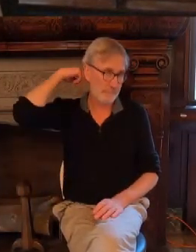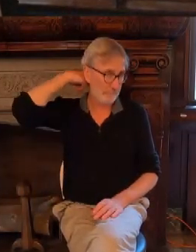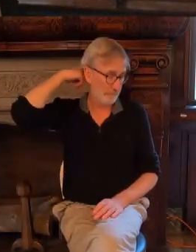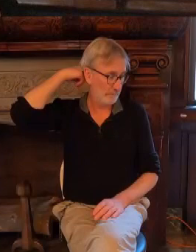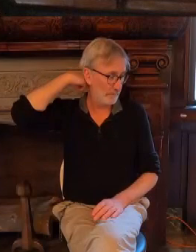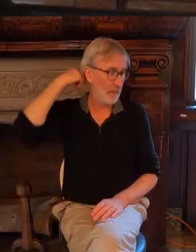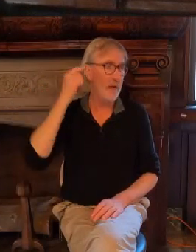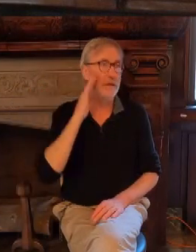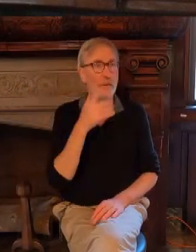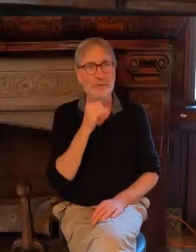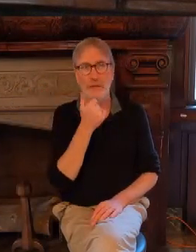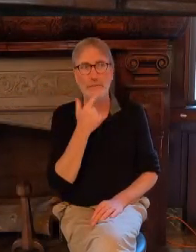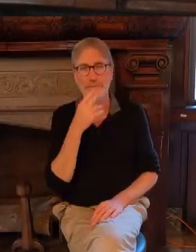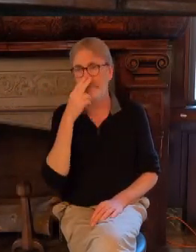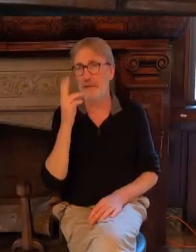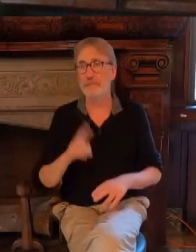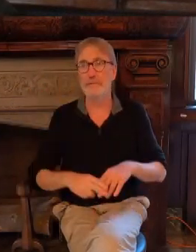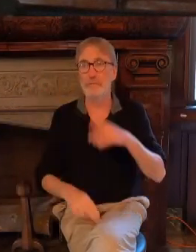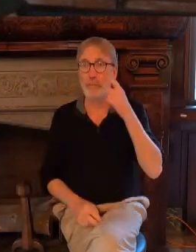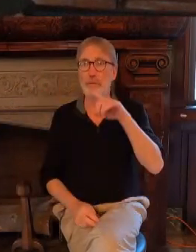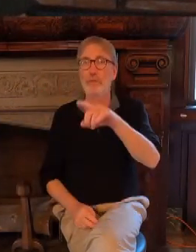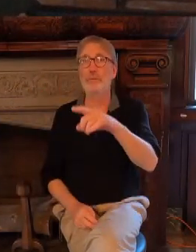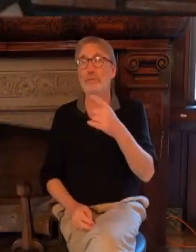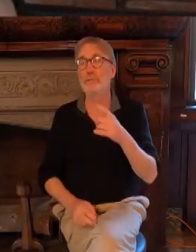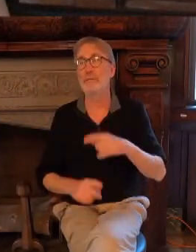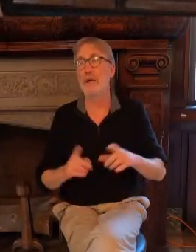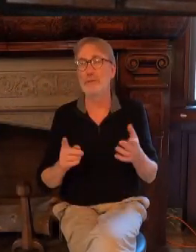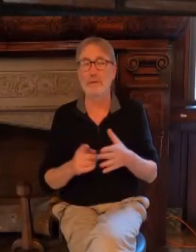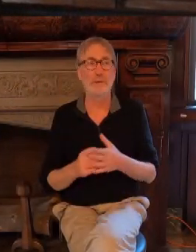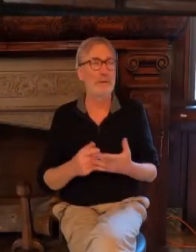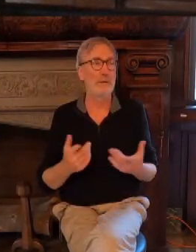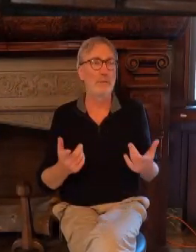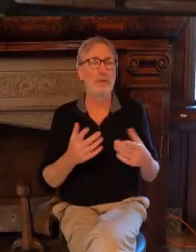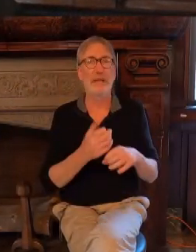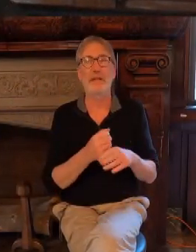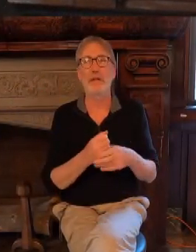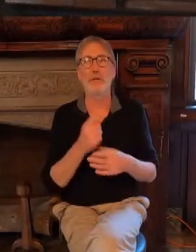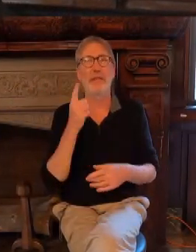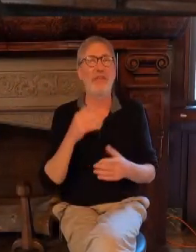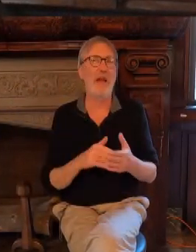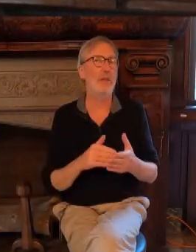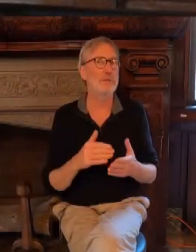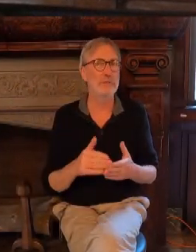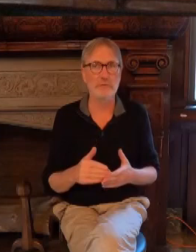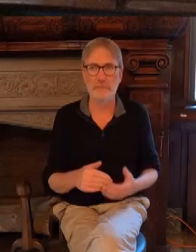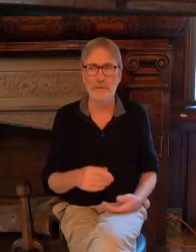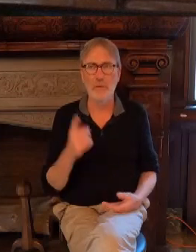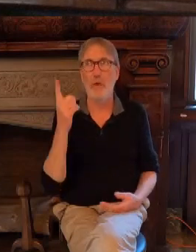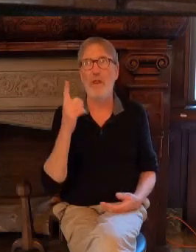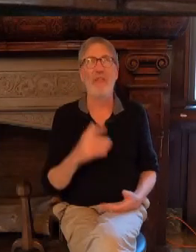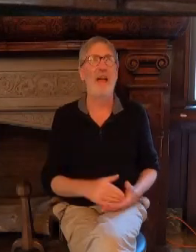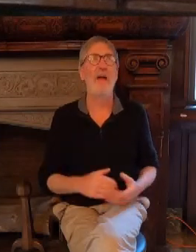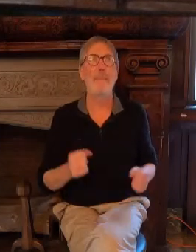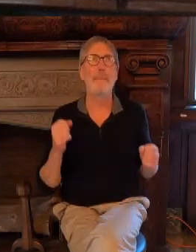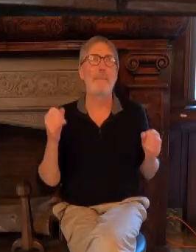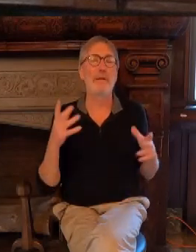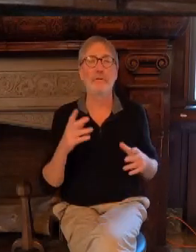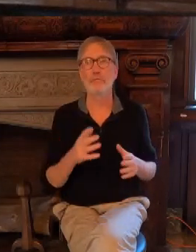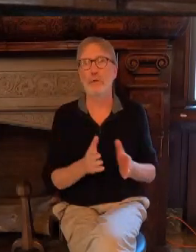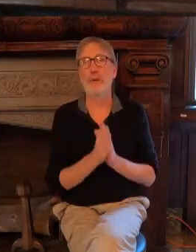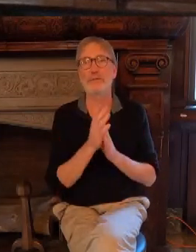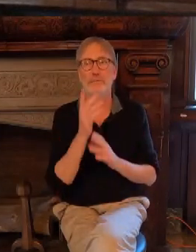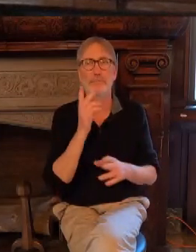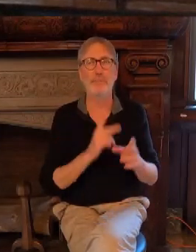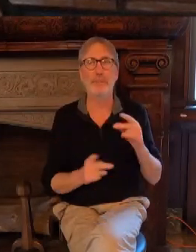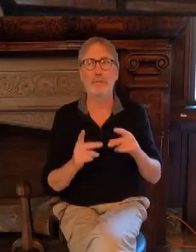an inconvenience, but we're literally receiving thousands of requests